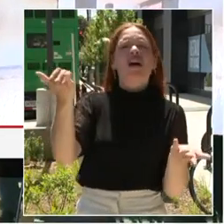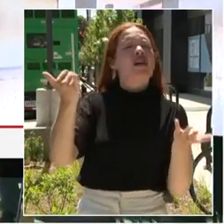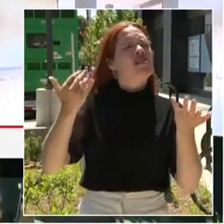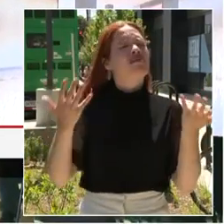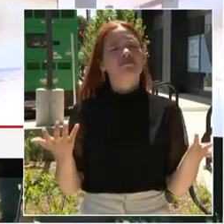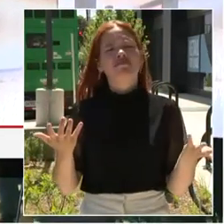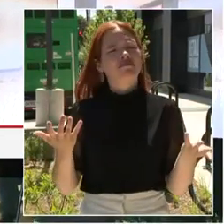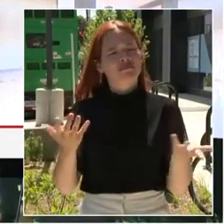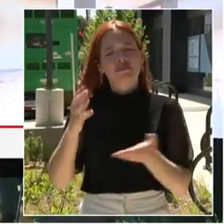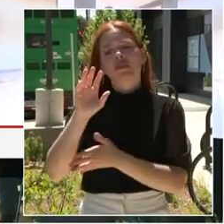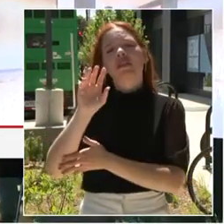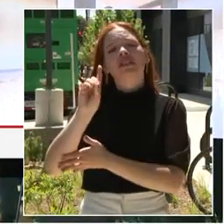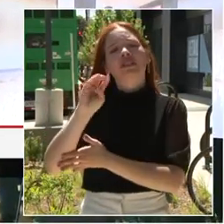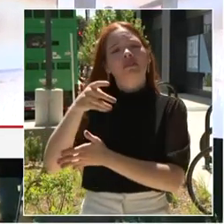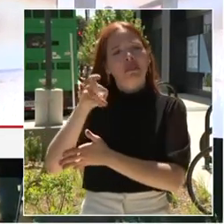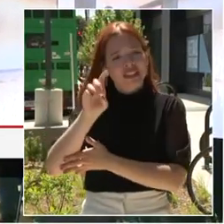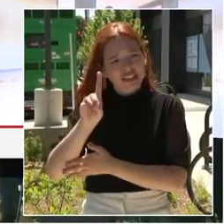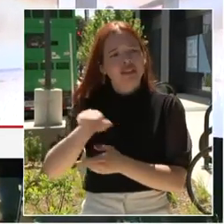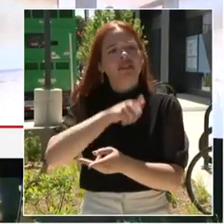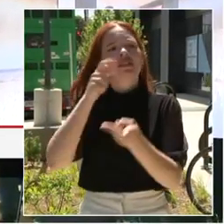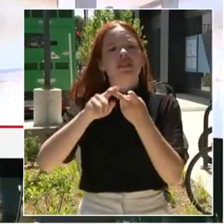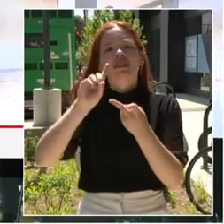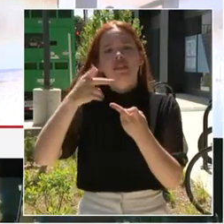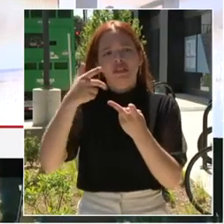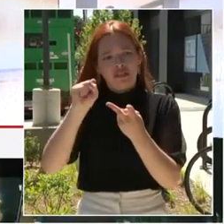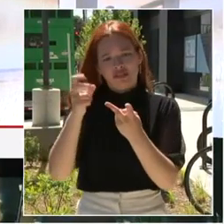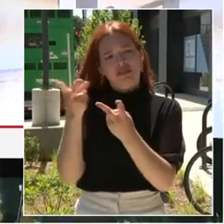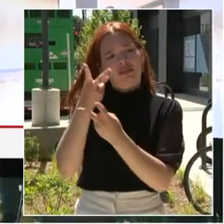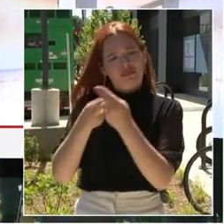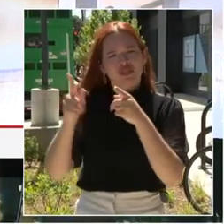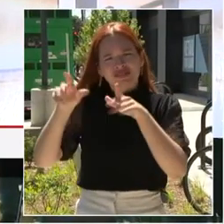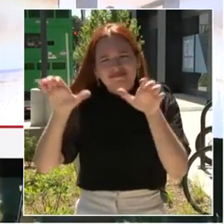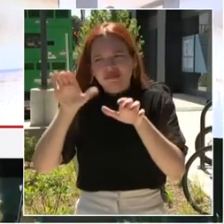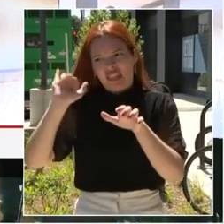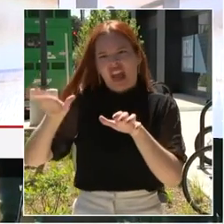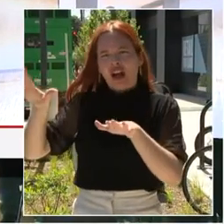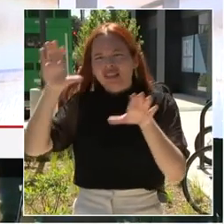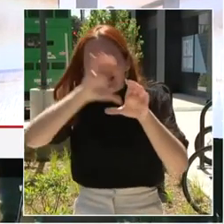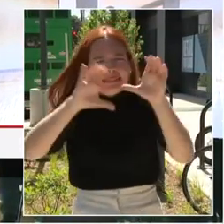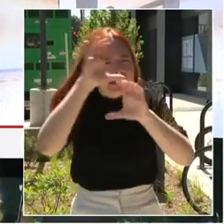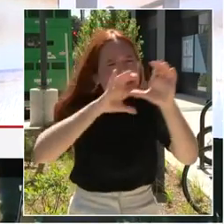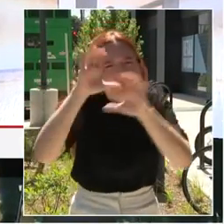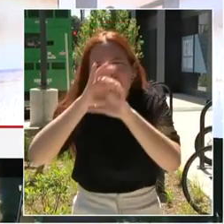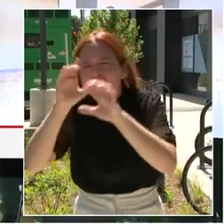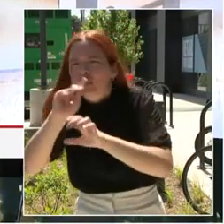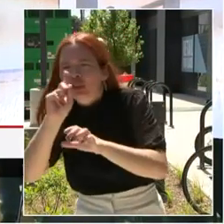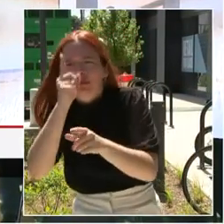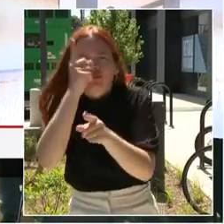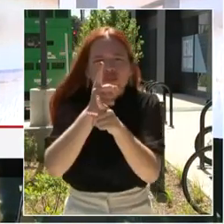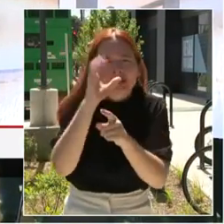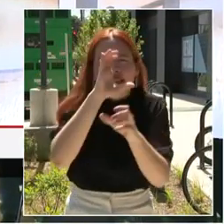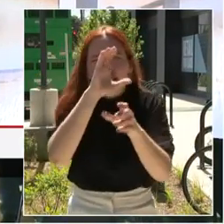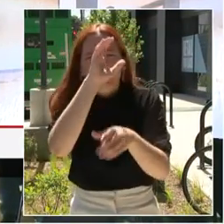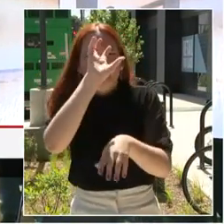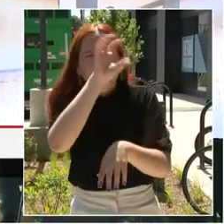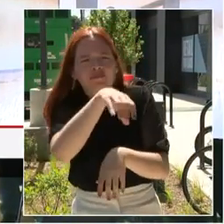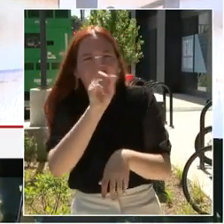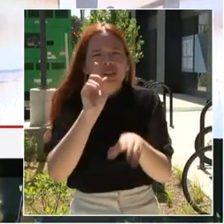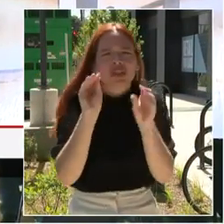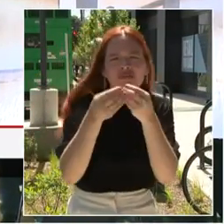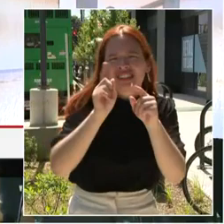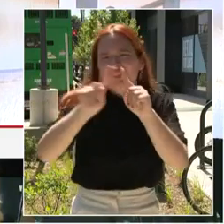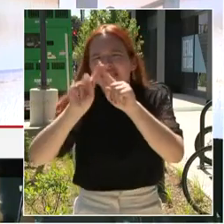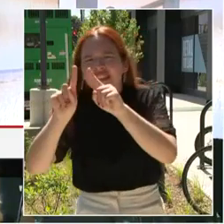potential relocation properties in Ward 7 and 8. Considering office spaces